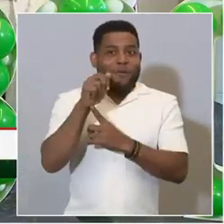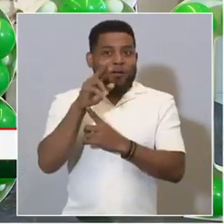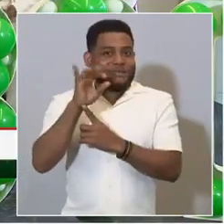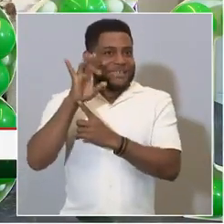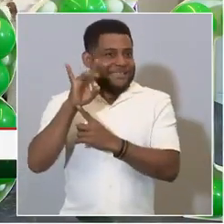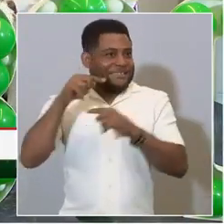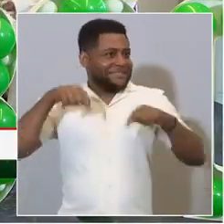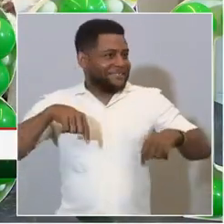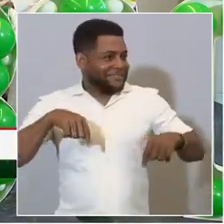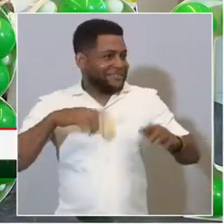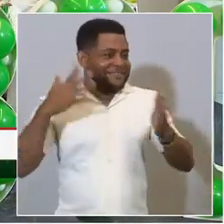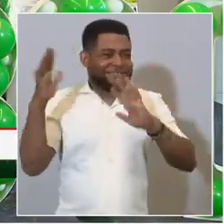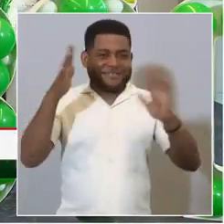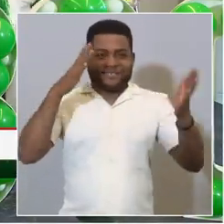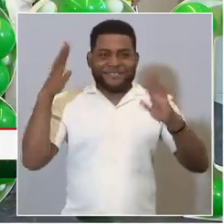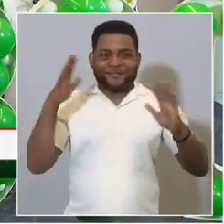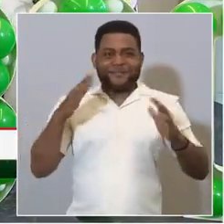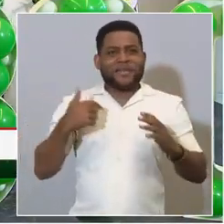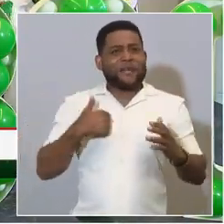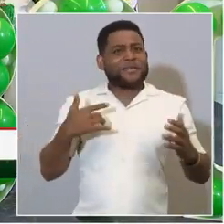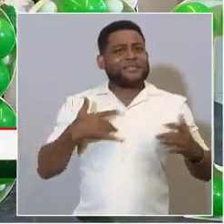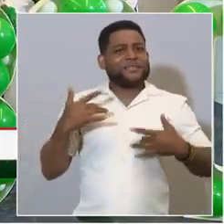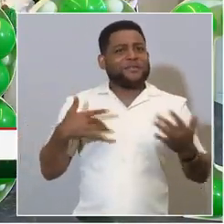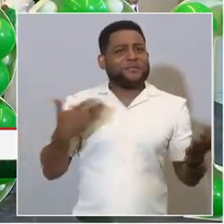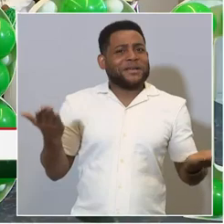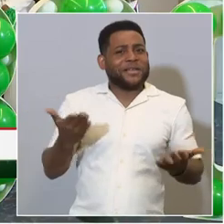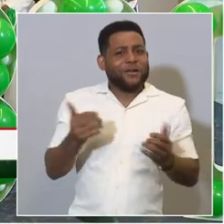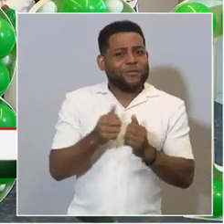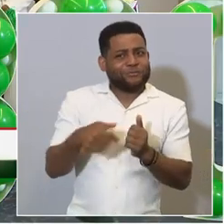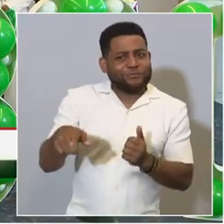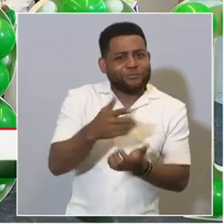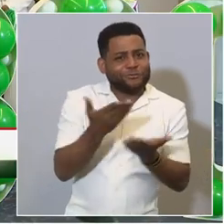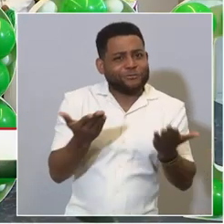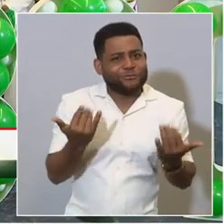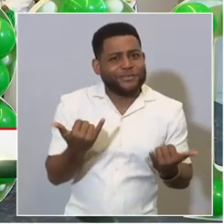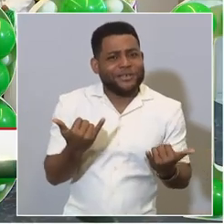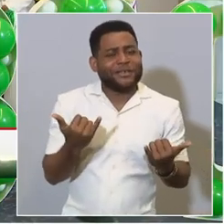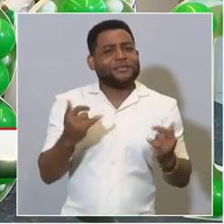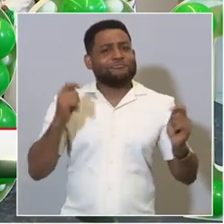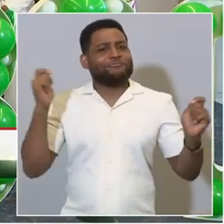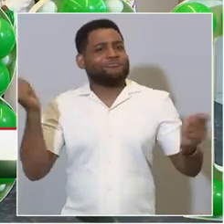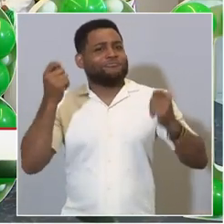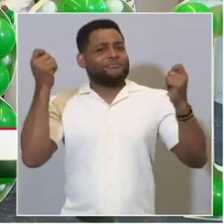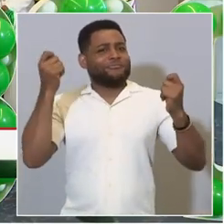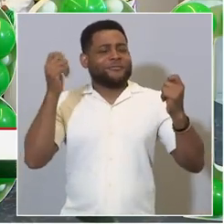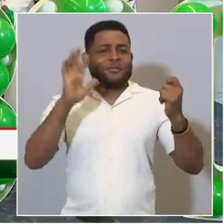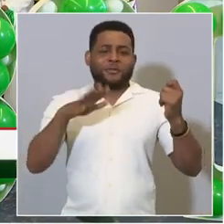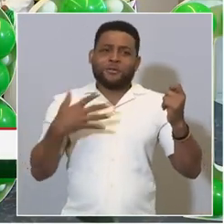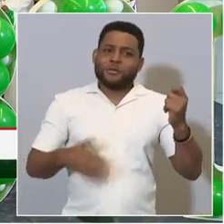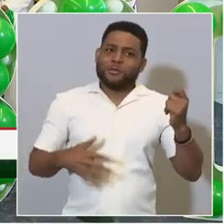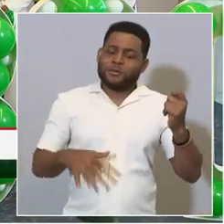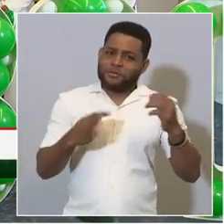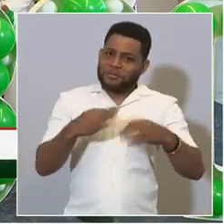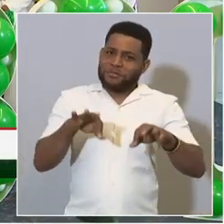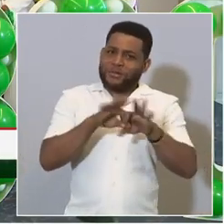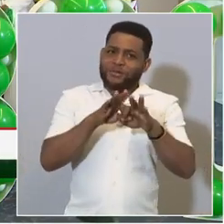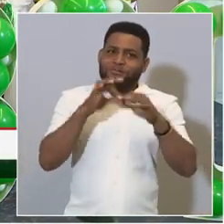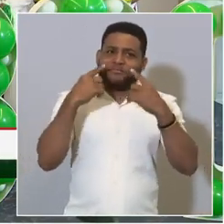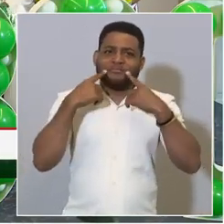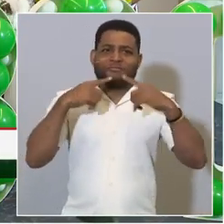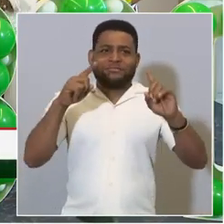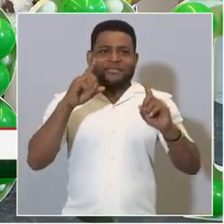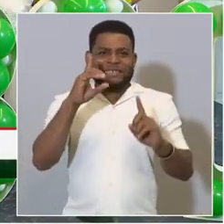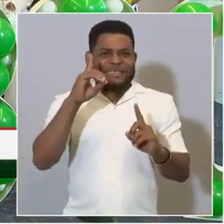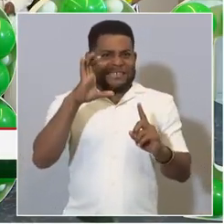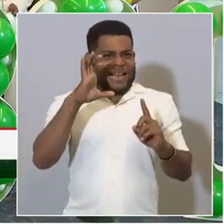I'm excited to be here with you today to celebrate this significant accomplishment and milestone of the district's housing goal of